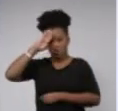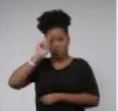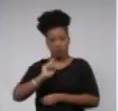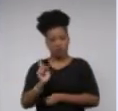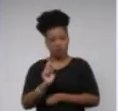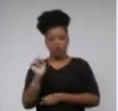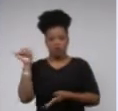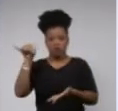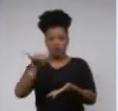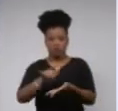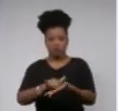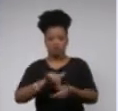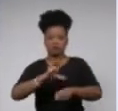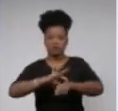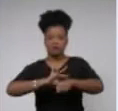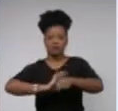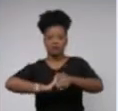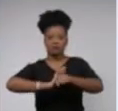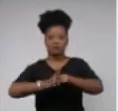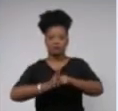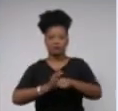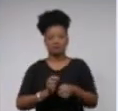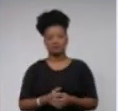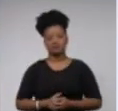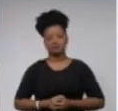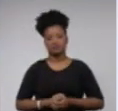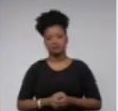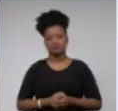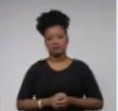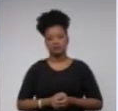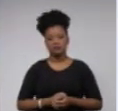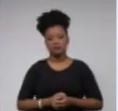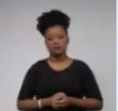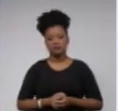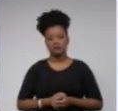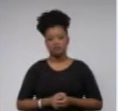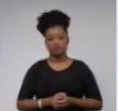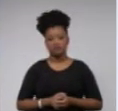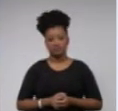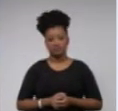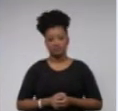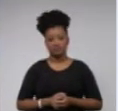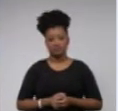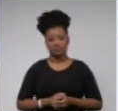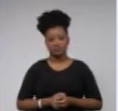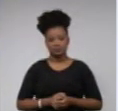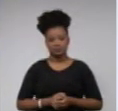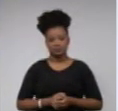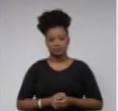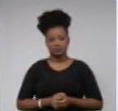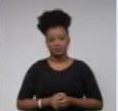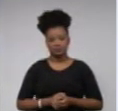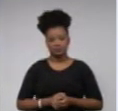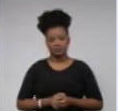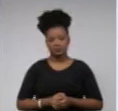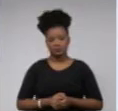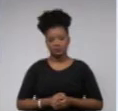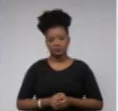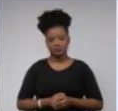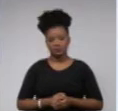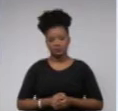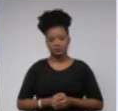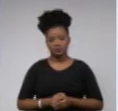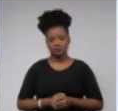treated and undergo a PCR test in order to rule out or confirm the disease. This